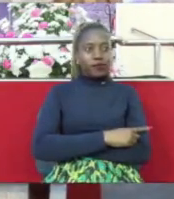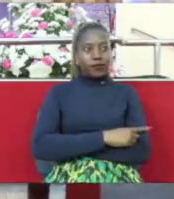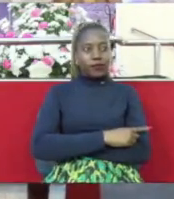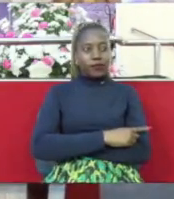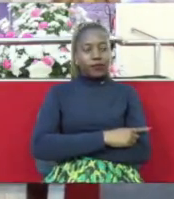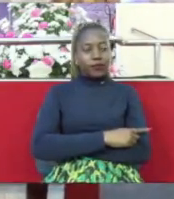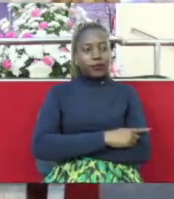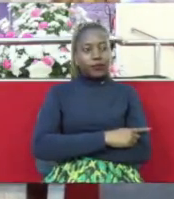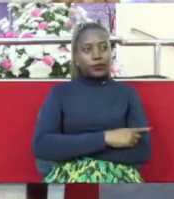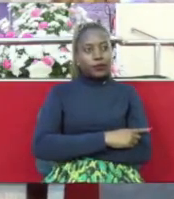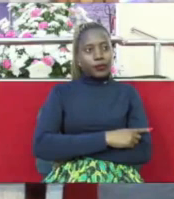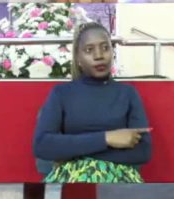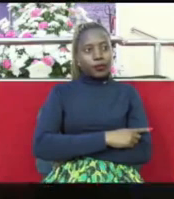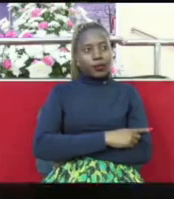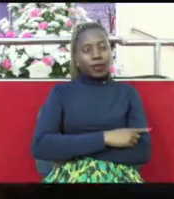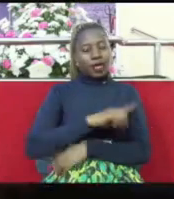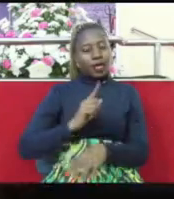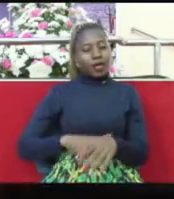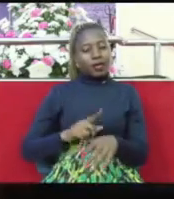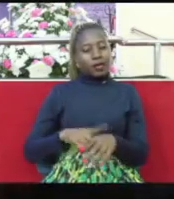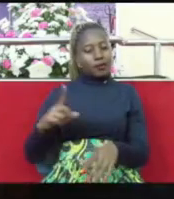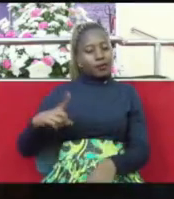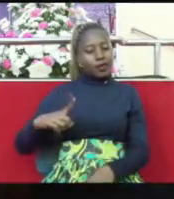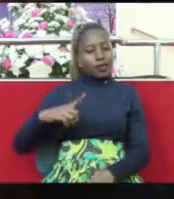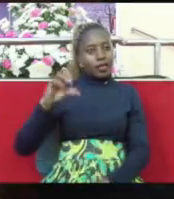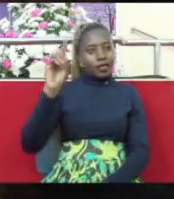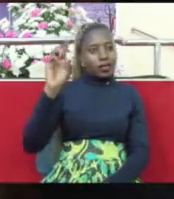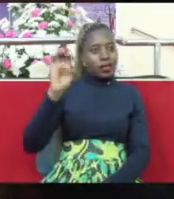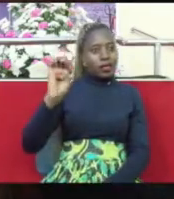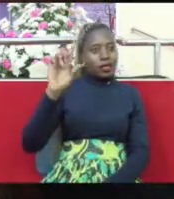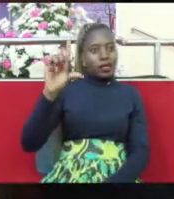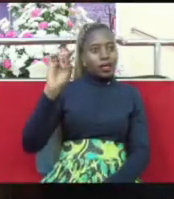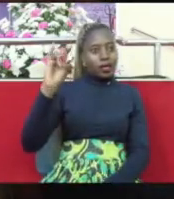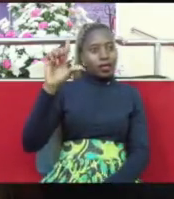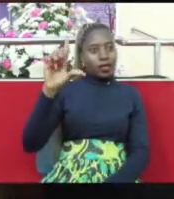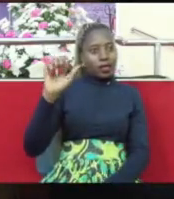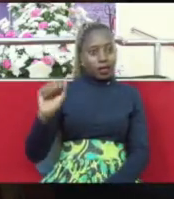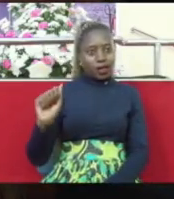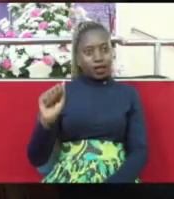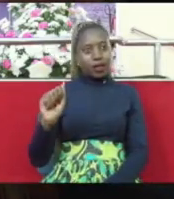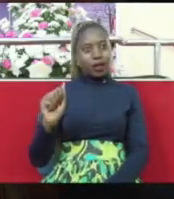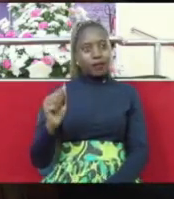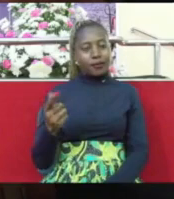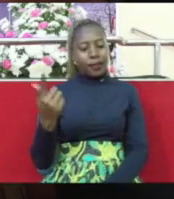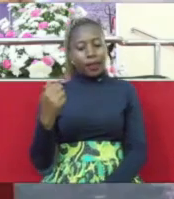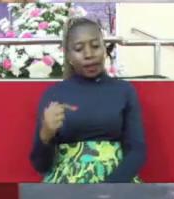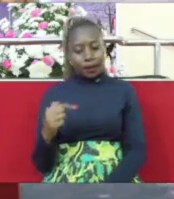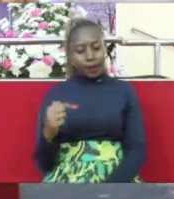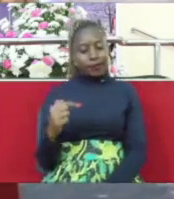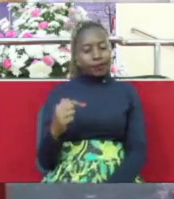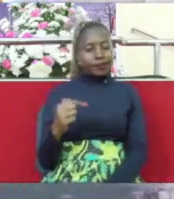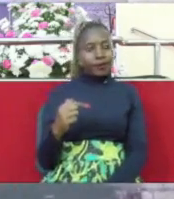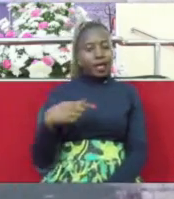usual. When Delilah called out to him and said, the Philistines are coming, he had always been used to waking up and breaking all